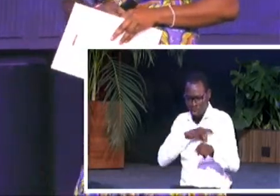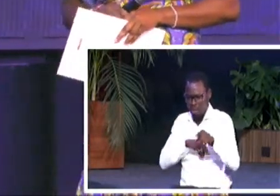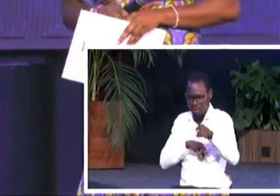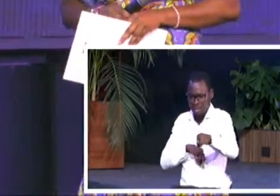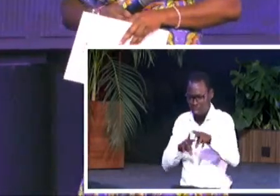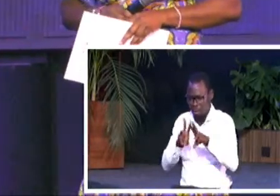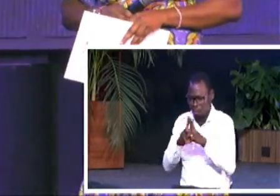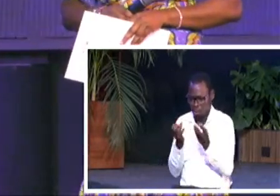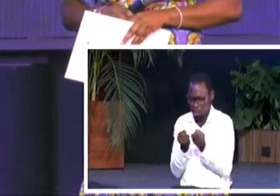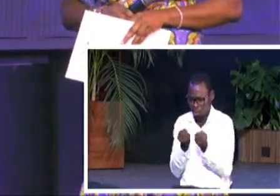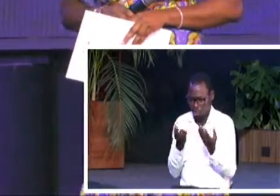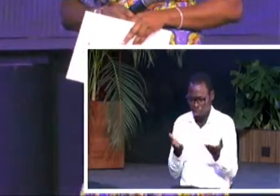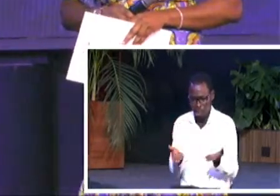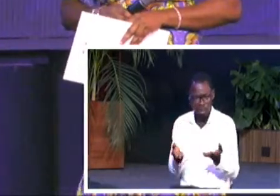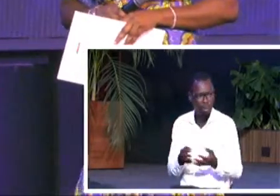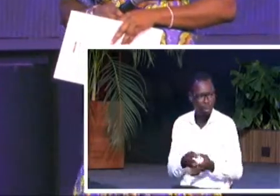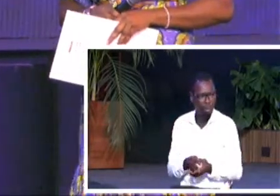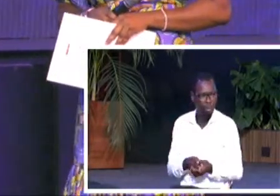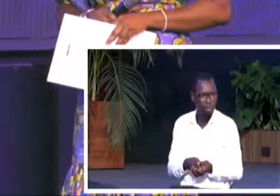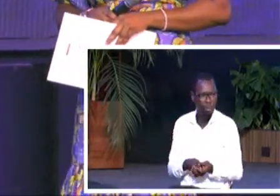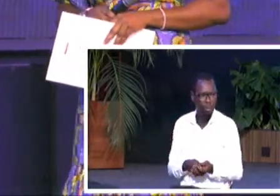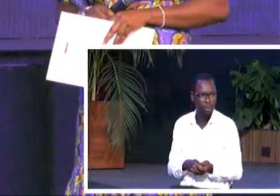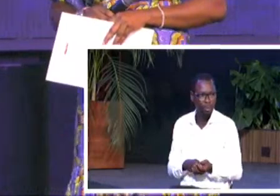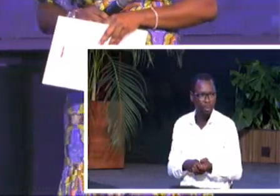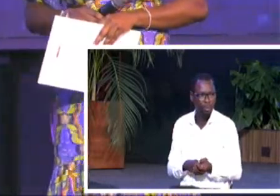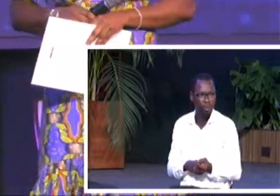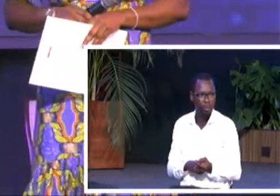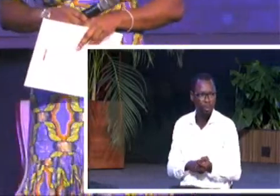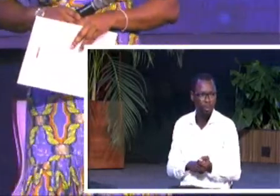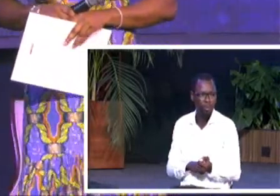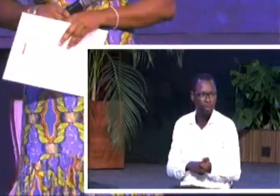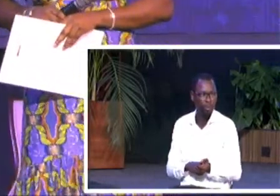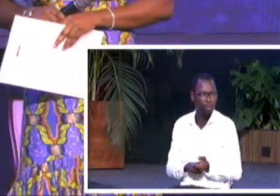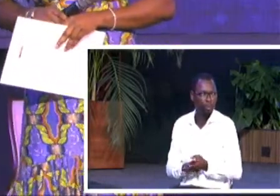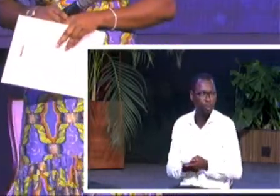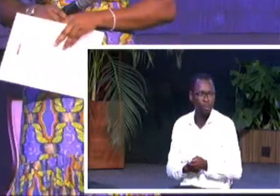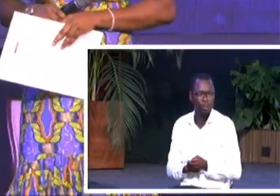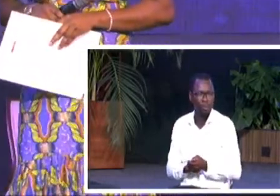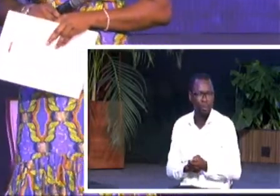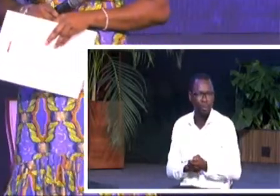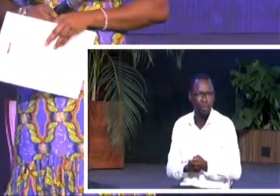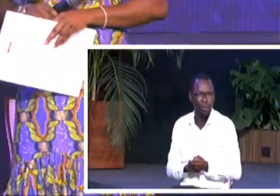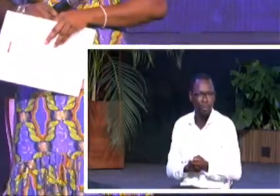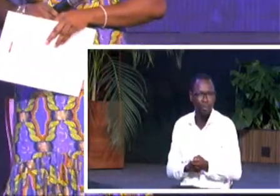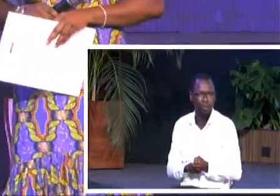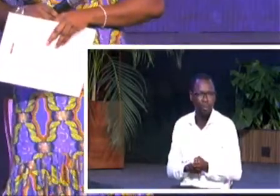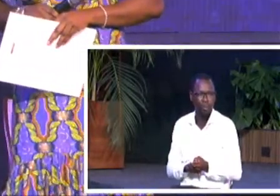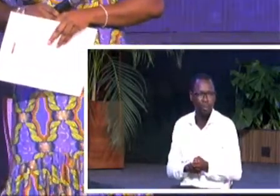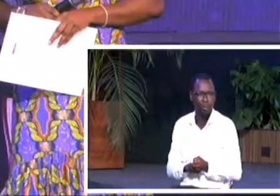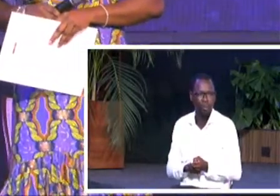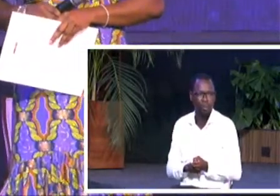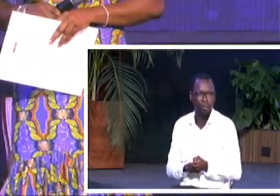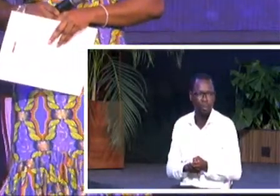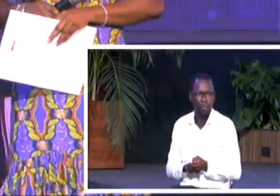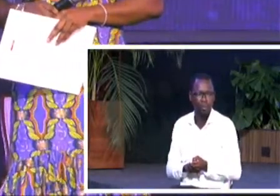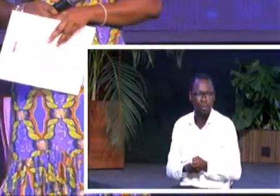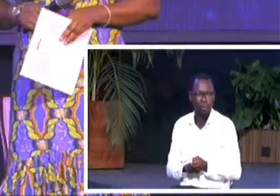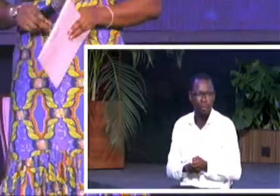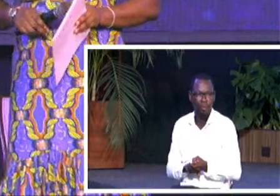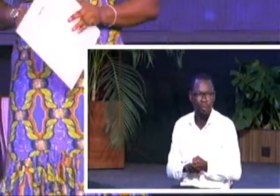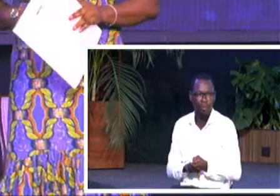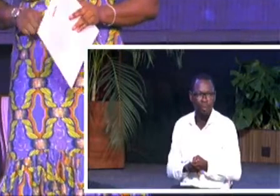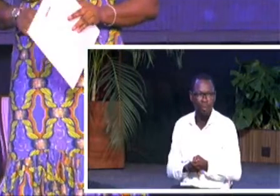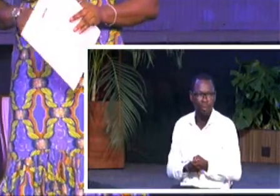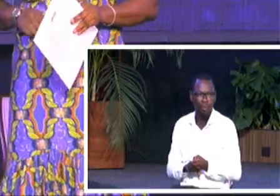very serious issue. And Catherine, your point about your questions and your answers, very simple but very serious, that there